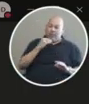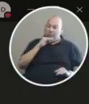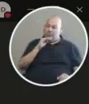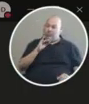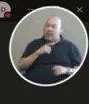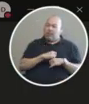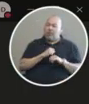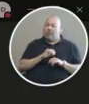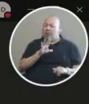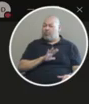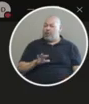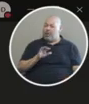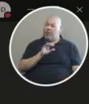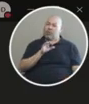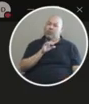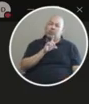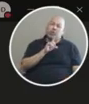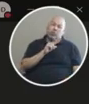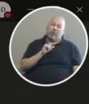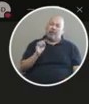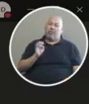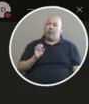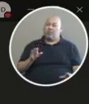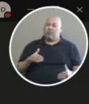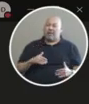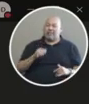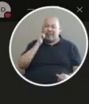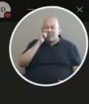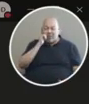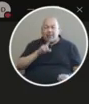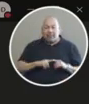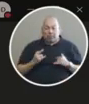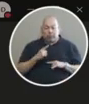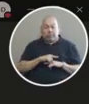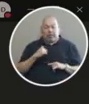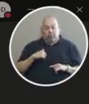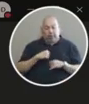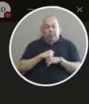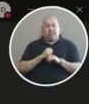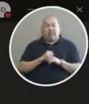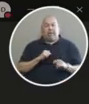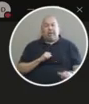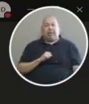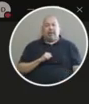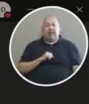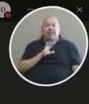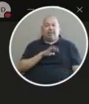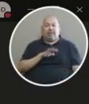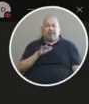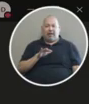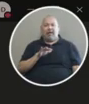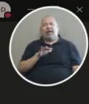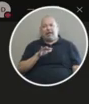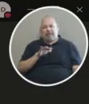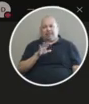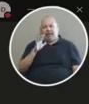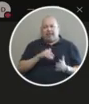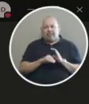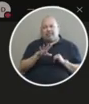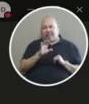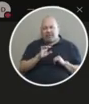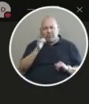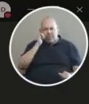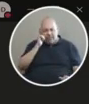bank produced approximately 25 emergency boxes a day. Today, we are producing 5,500 boxes a day